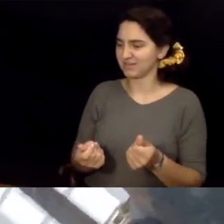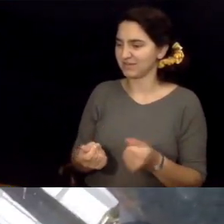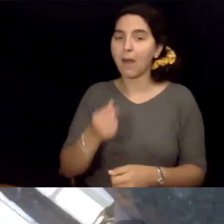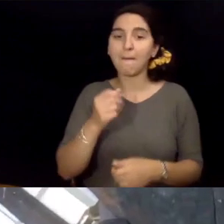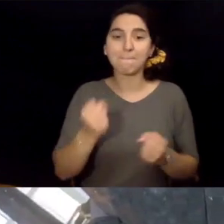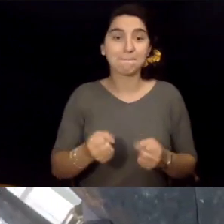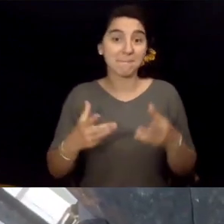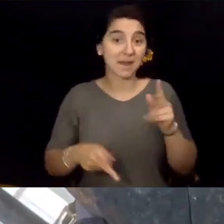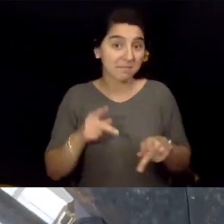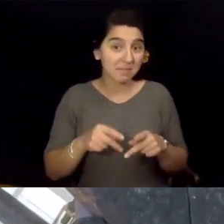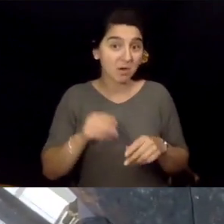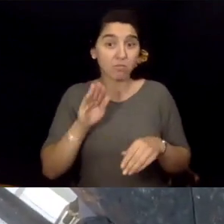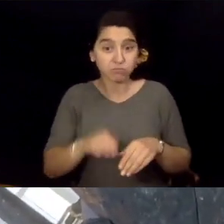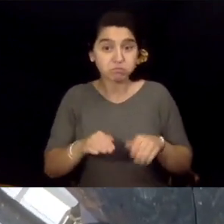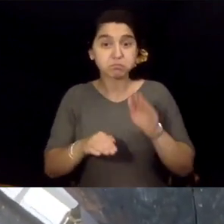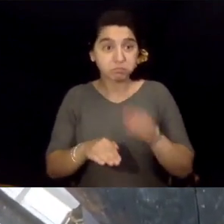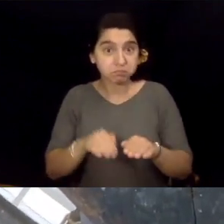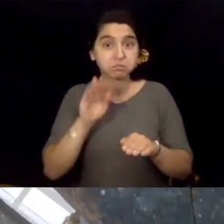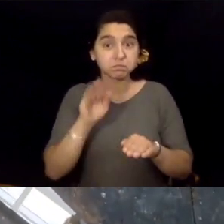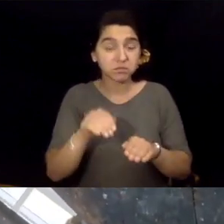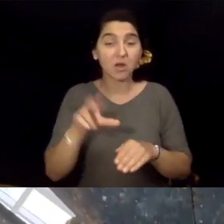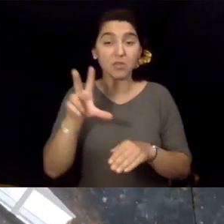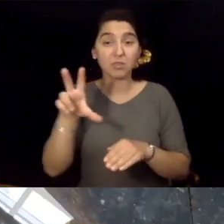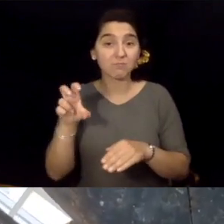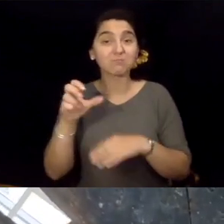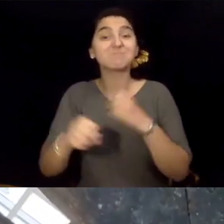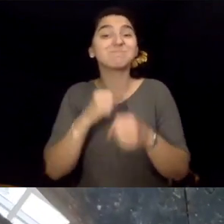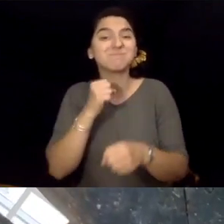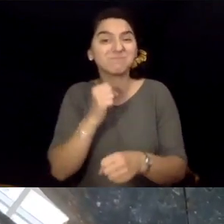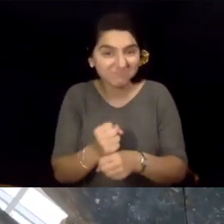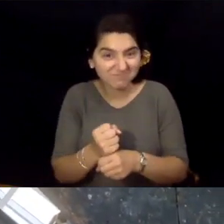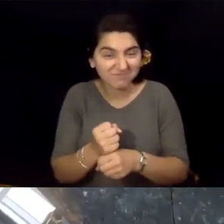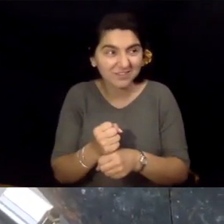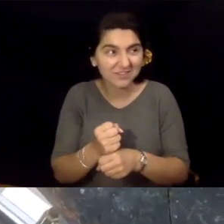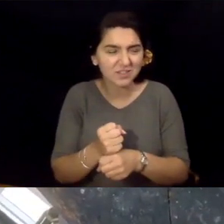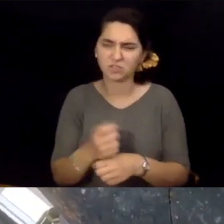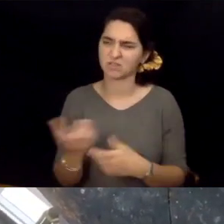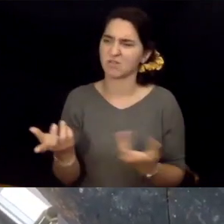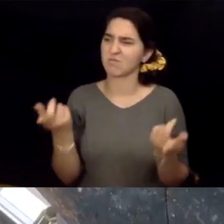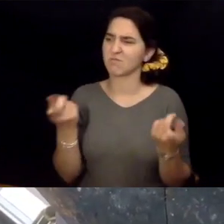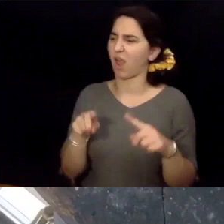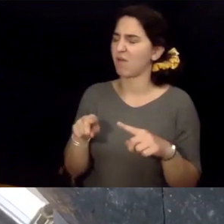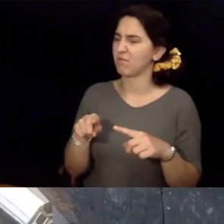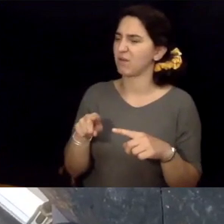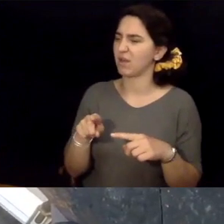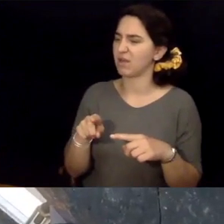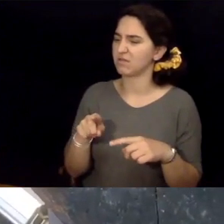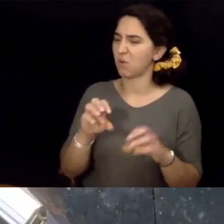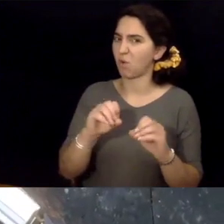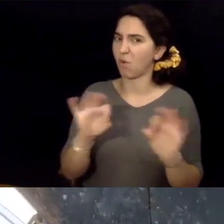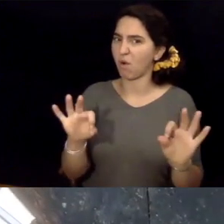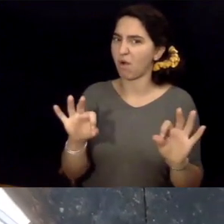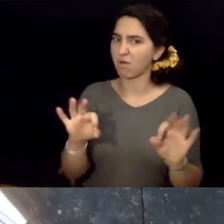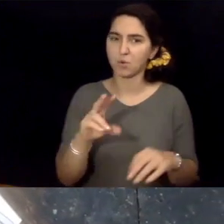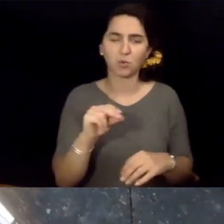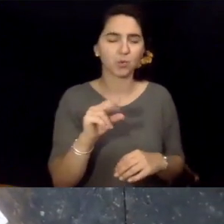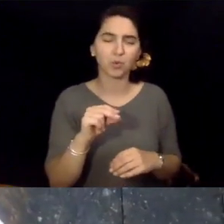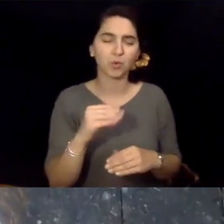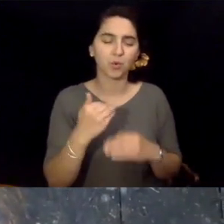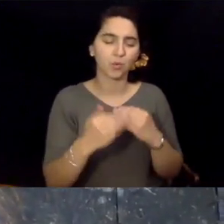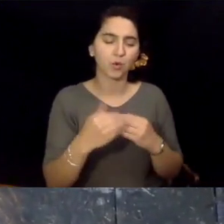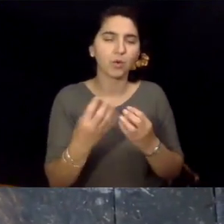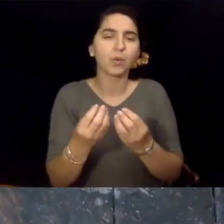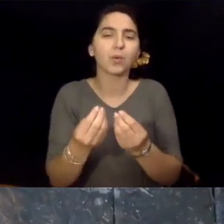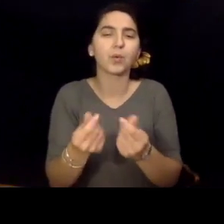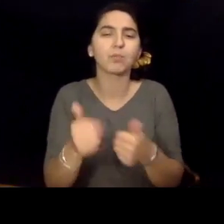people have stepped on them now for 300 years. So the front fell off? No, the wood just wears